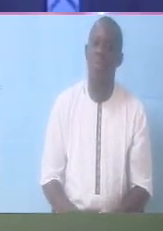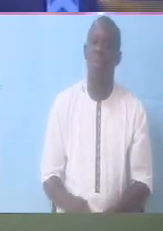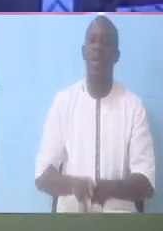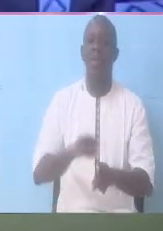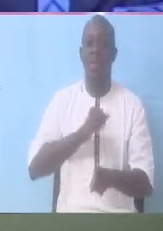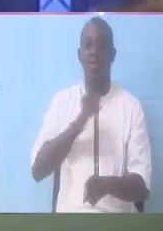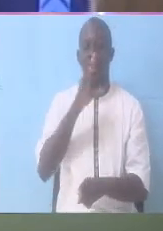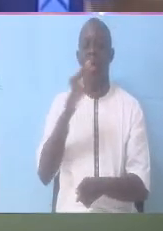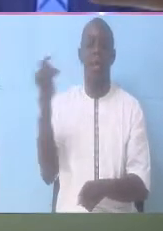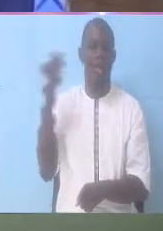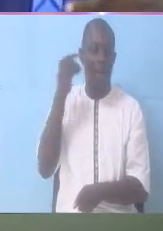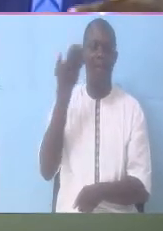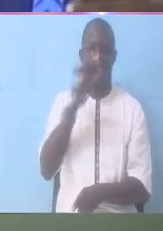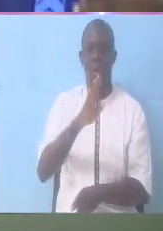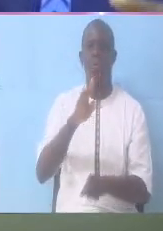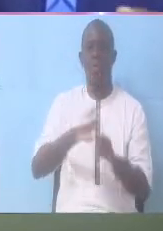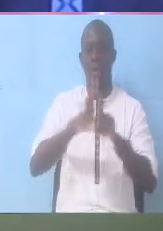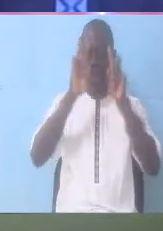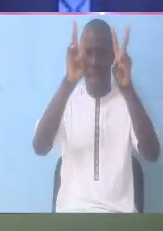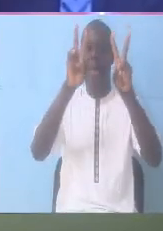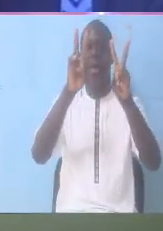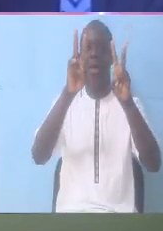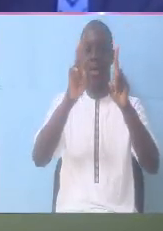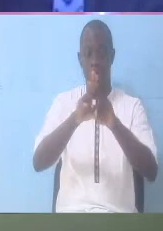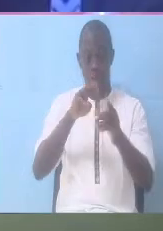yes. So he told you that?